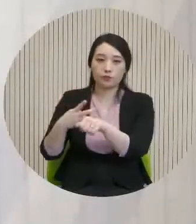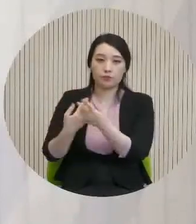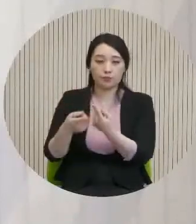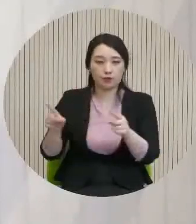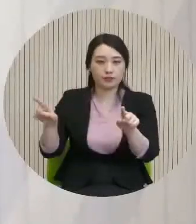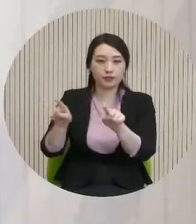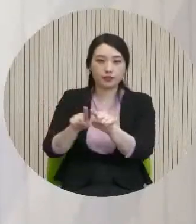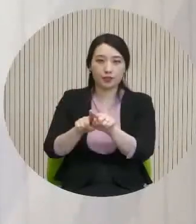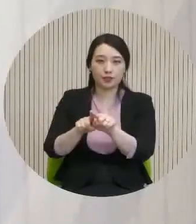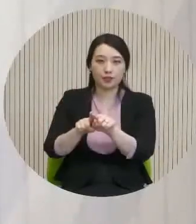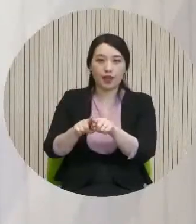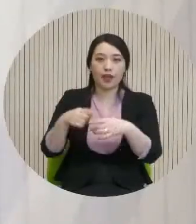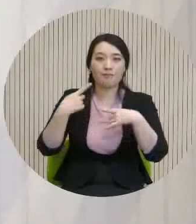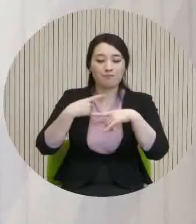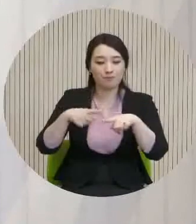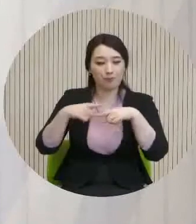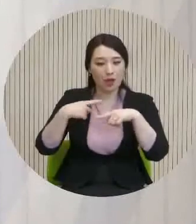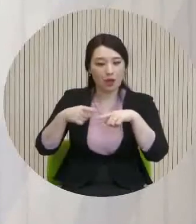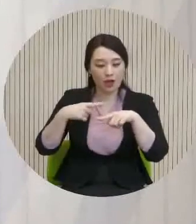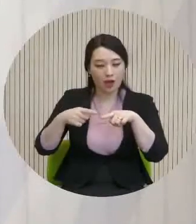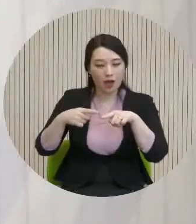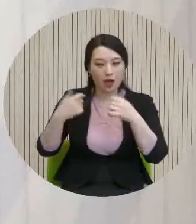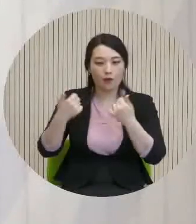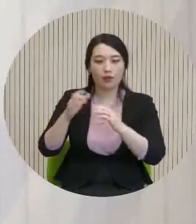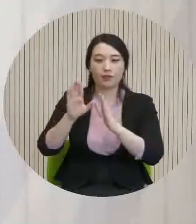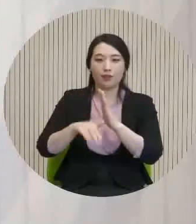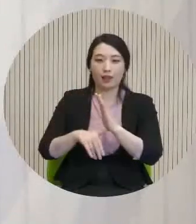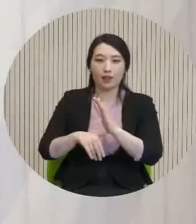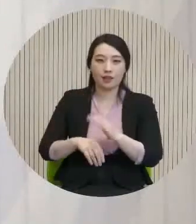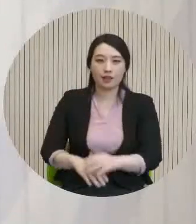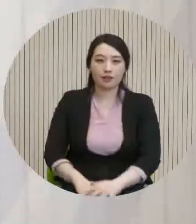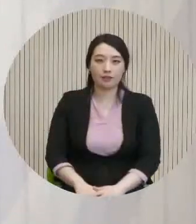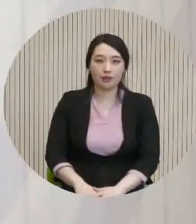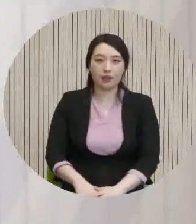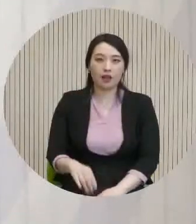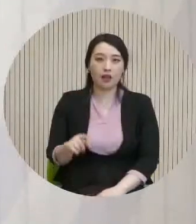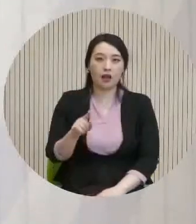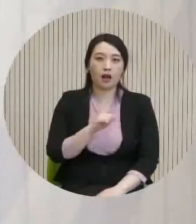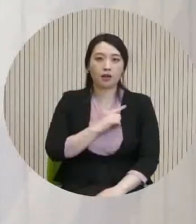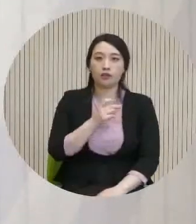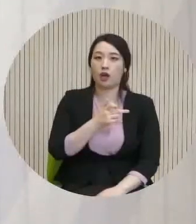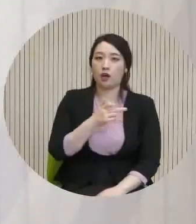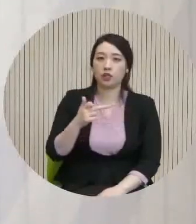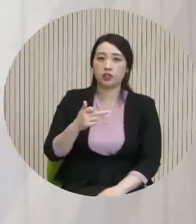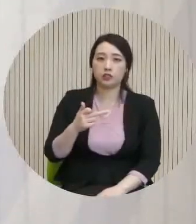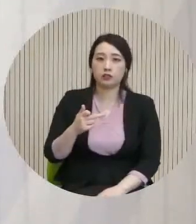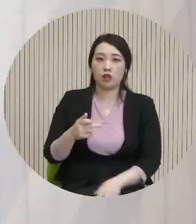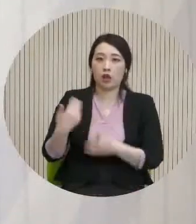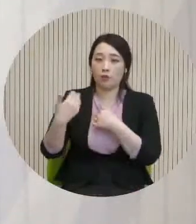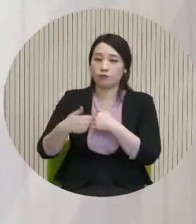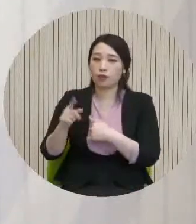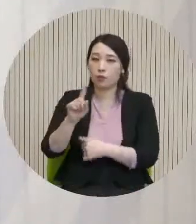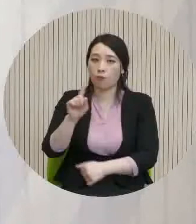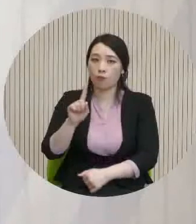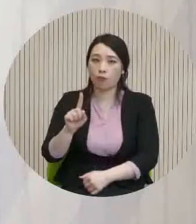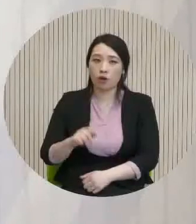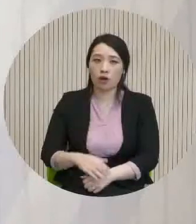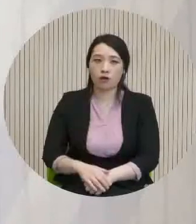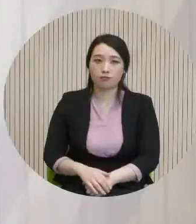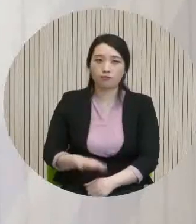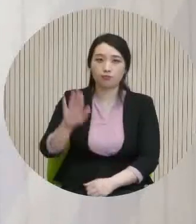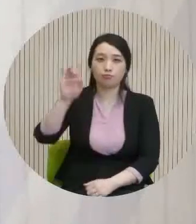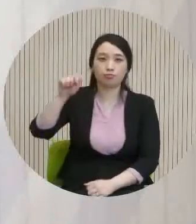the special class teachers, and I had a meeting on the evaluation of the